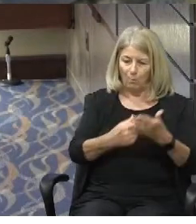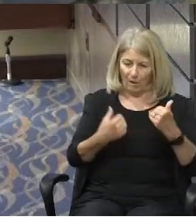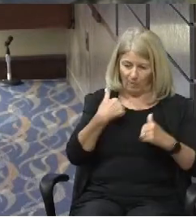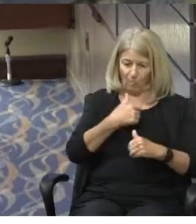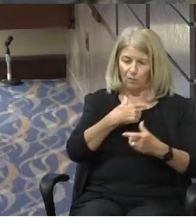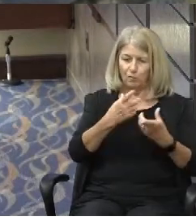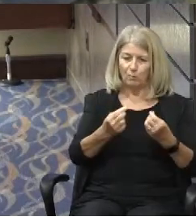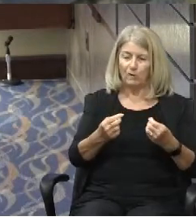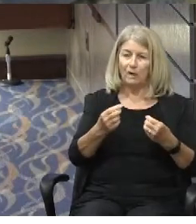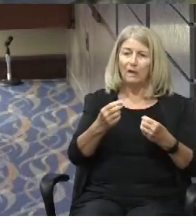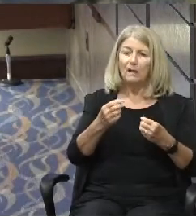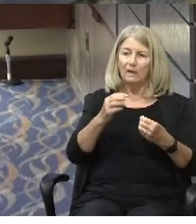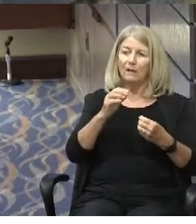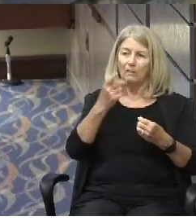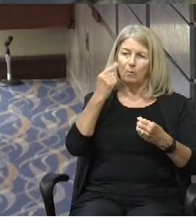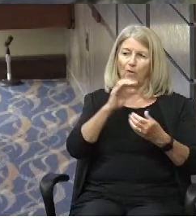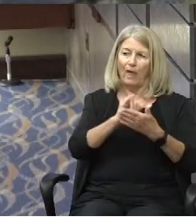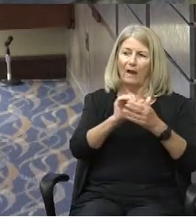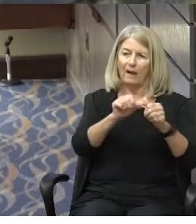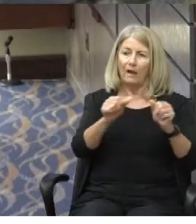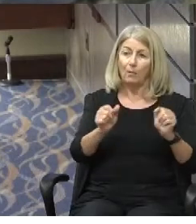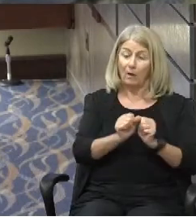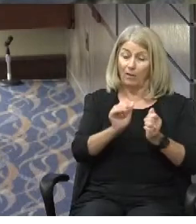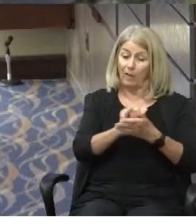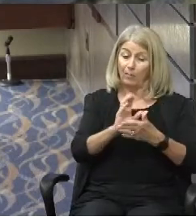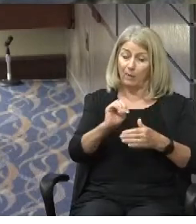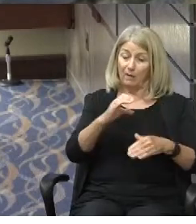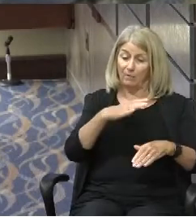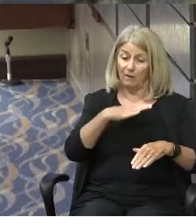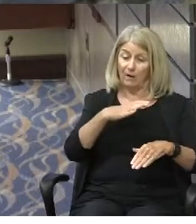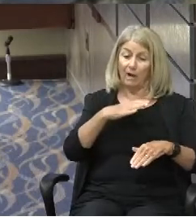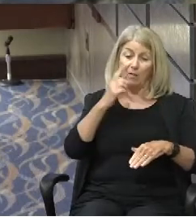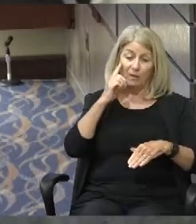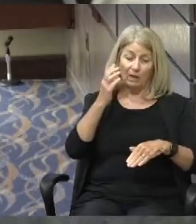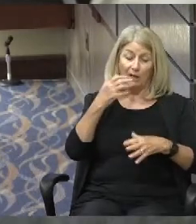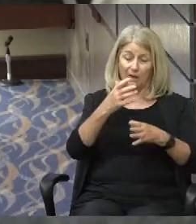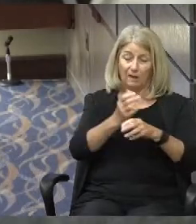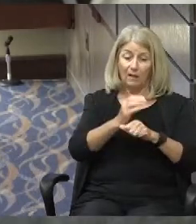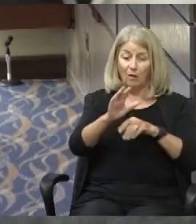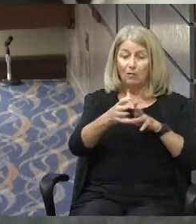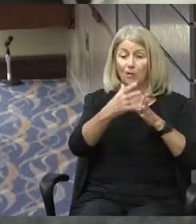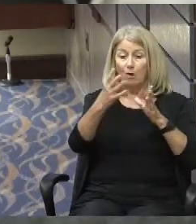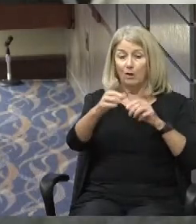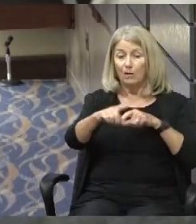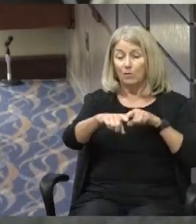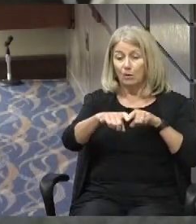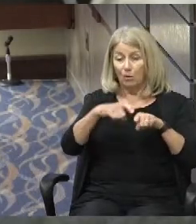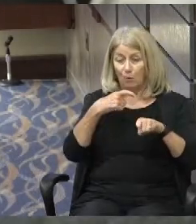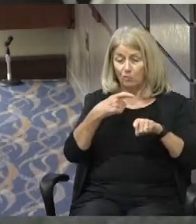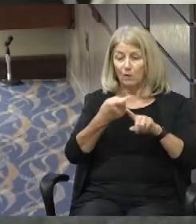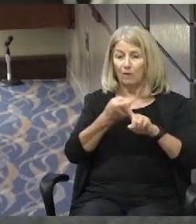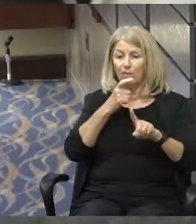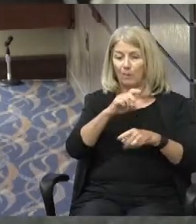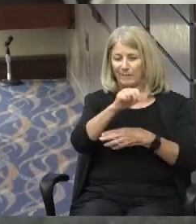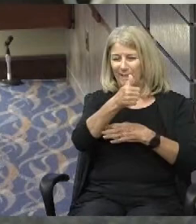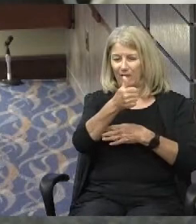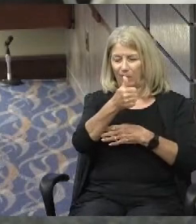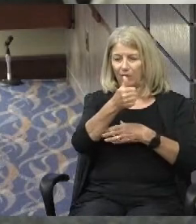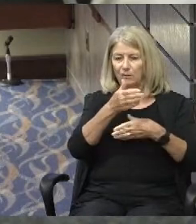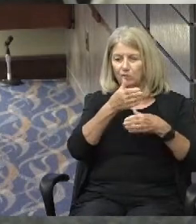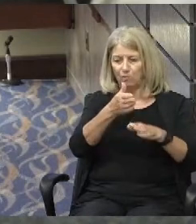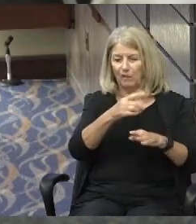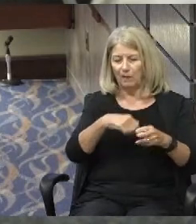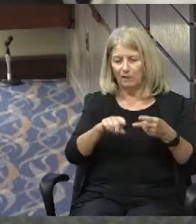is an appropriate measure for that area. That would be fine. I think I get a lot of calls from 10th Street, South 10th Street and 9th